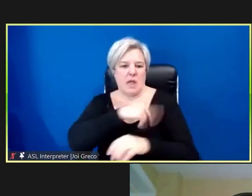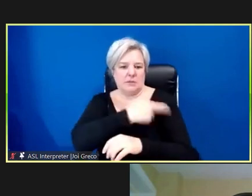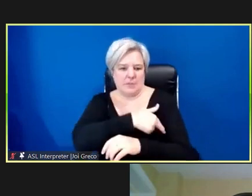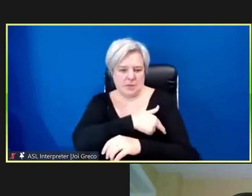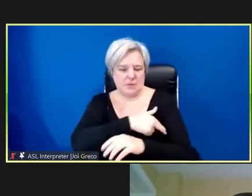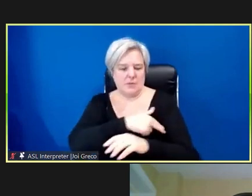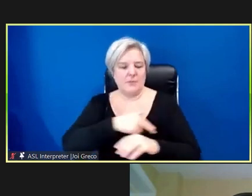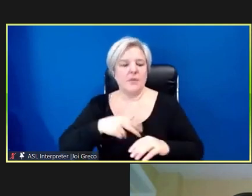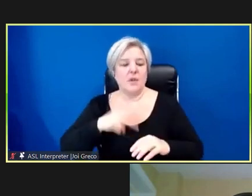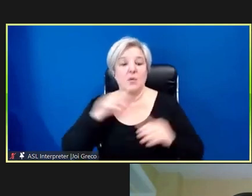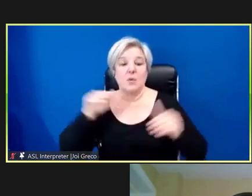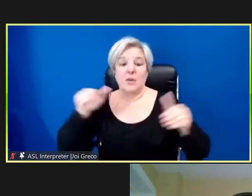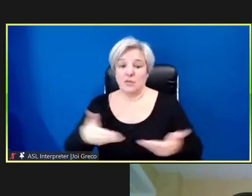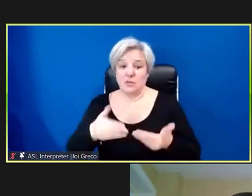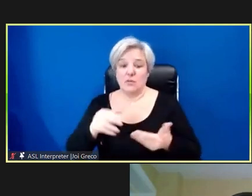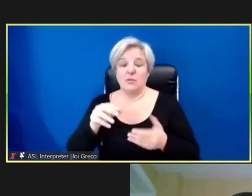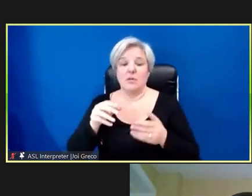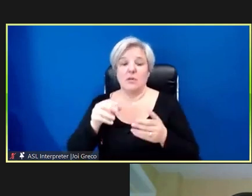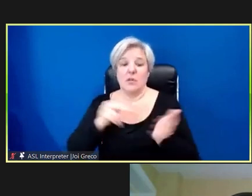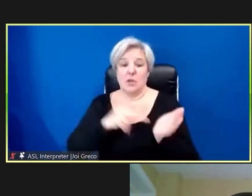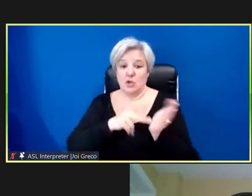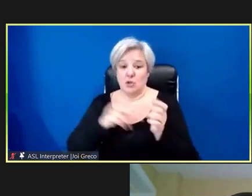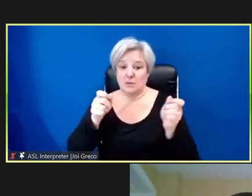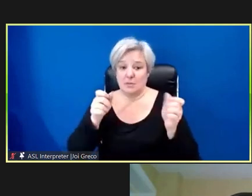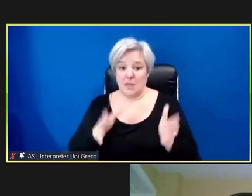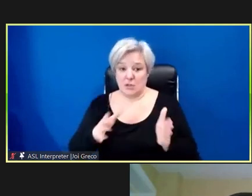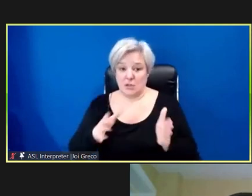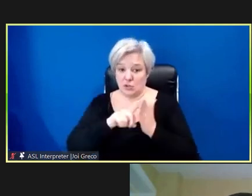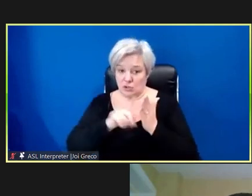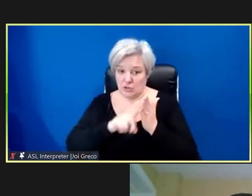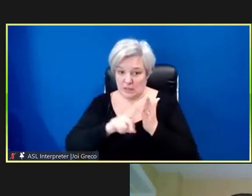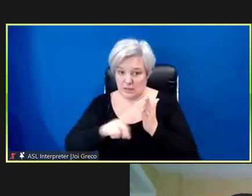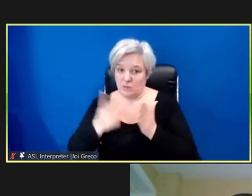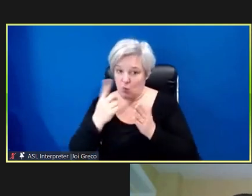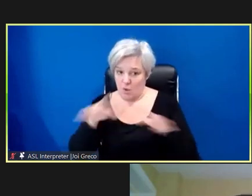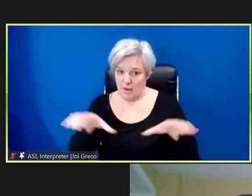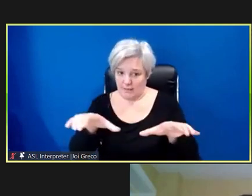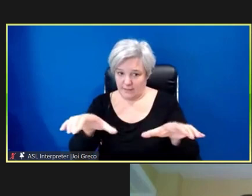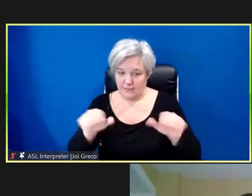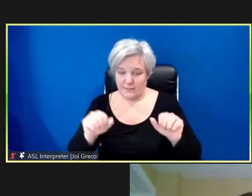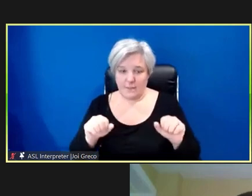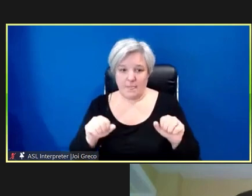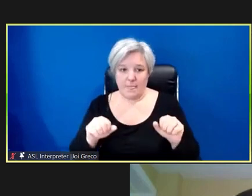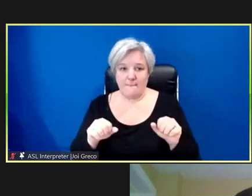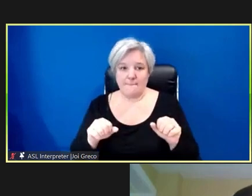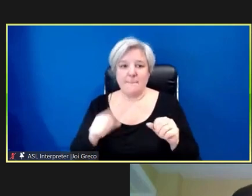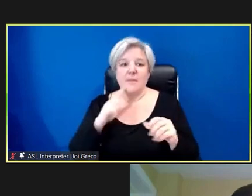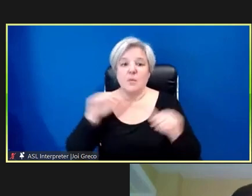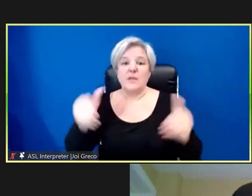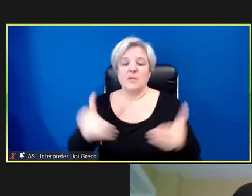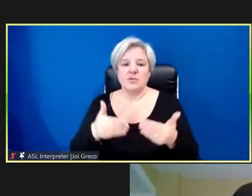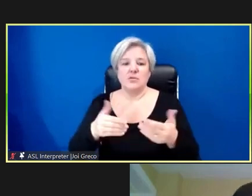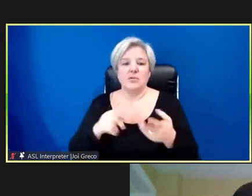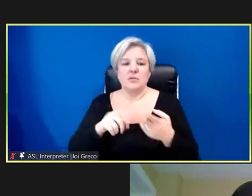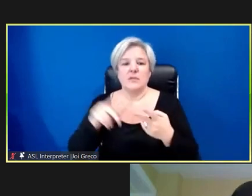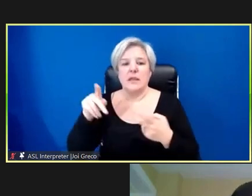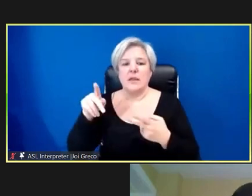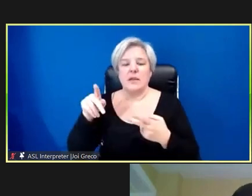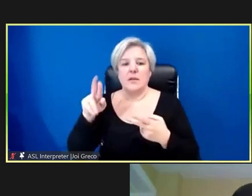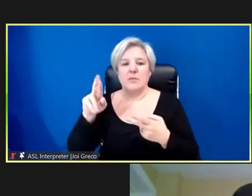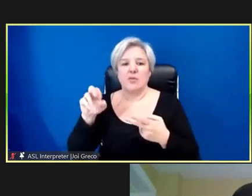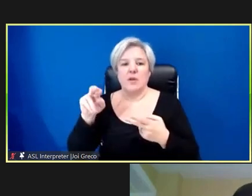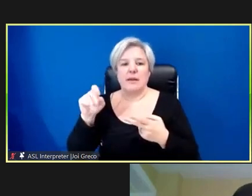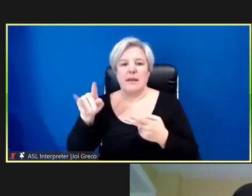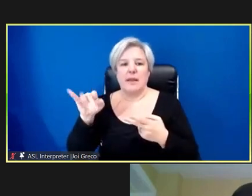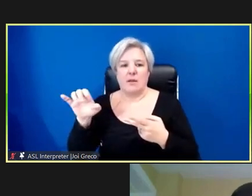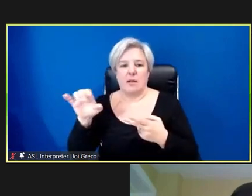We introduced the nurse manager checklist as one of the activities, and we introduced it in perinatal 10, which is